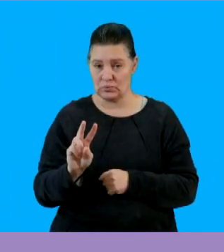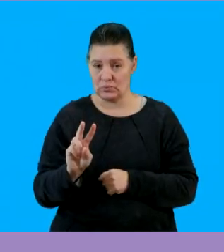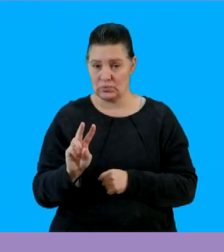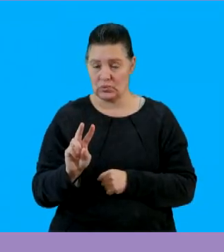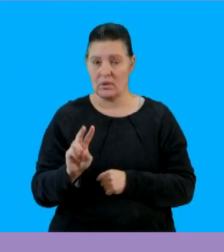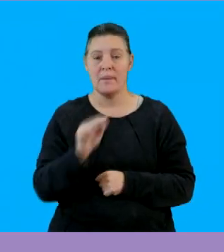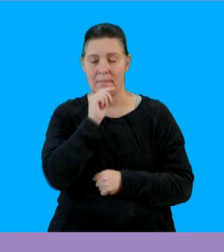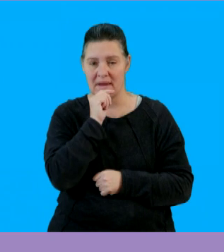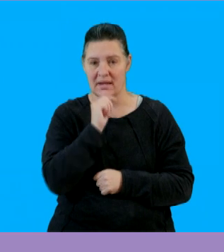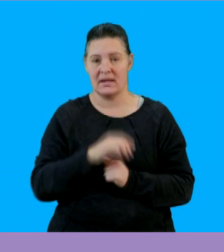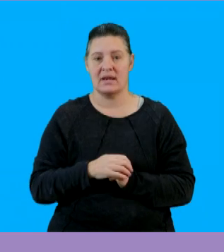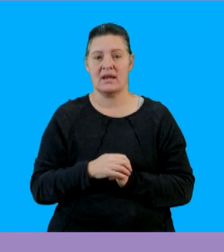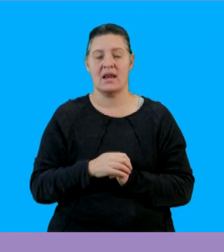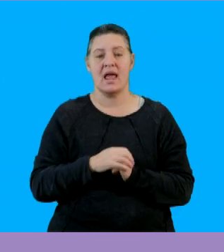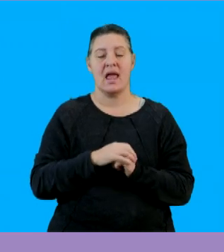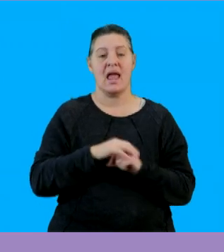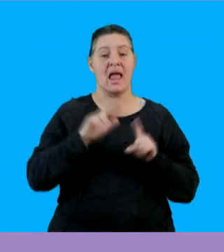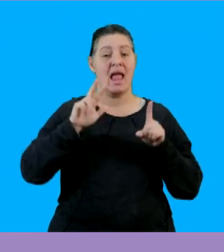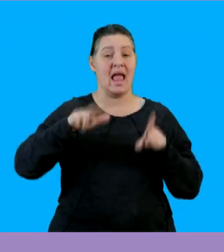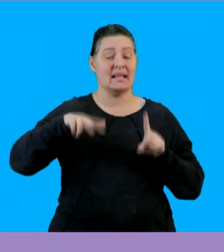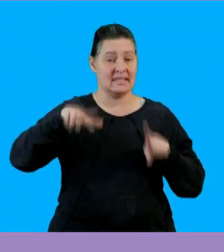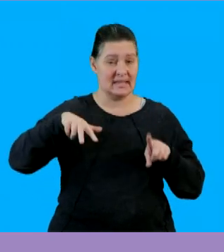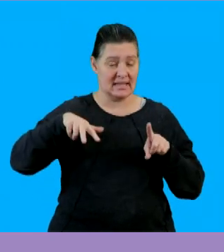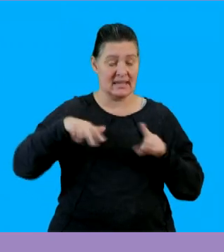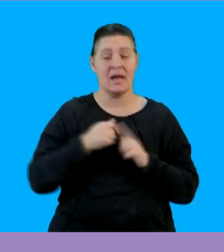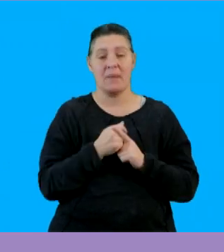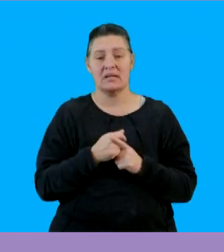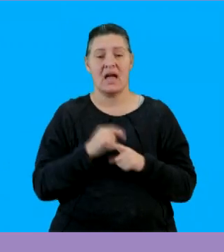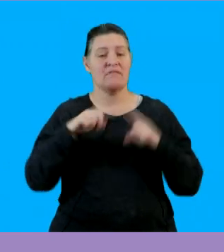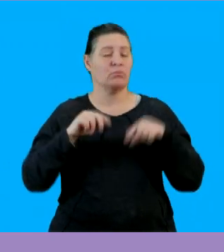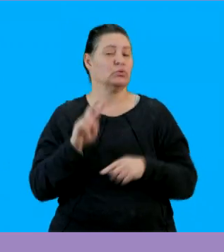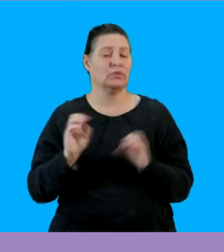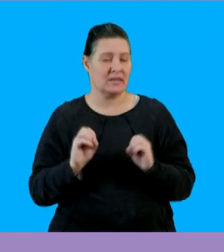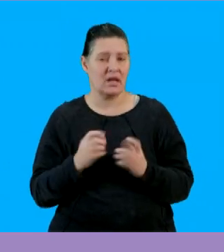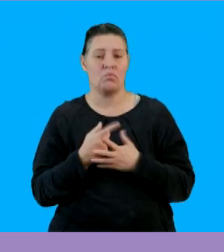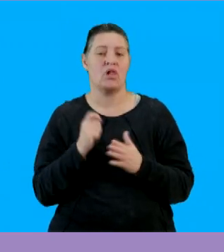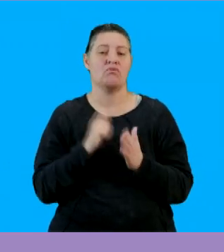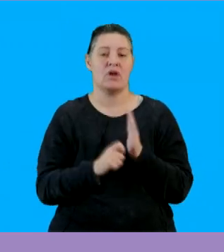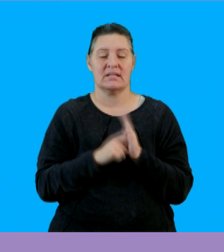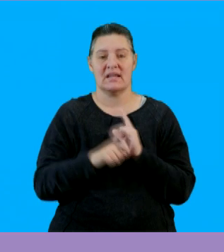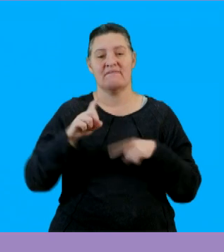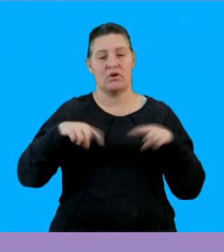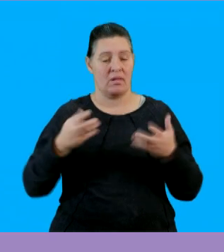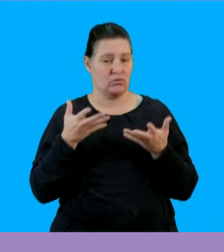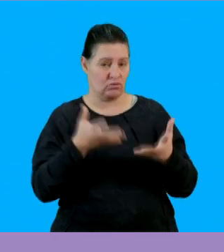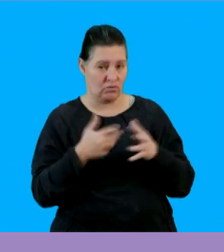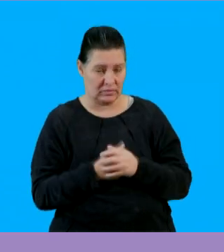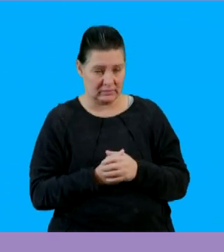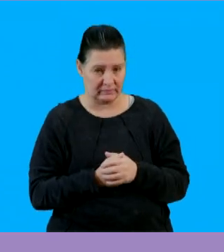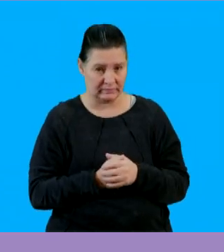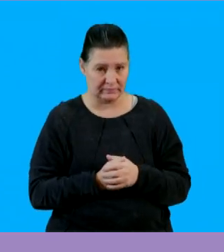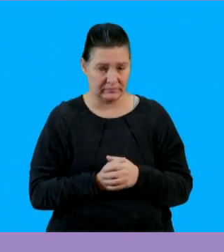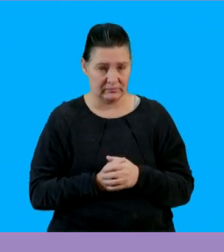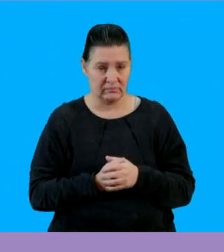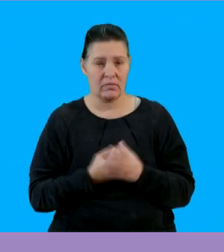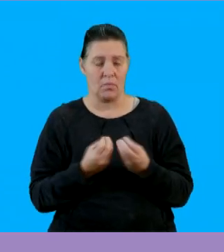by 2, that is 18. And because there's no variable with the 2 there, we're just going to write this variable